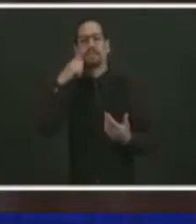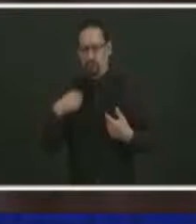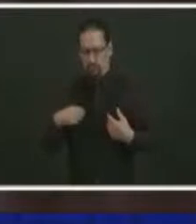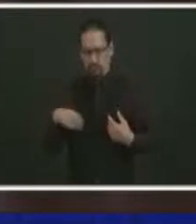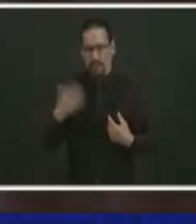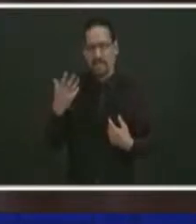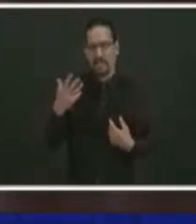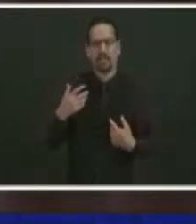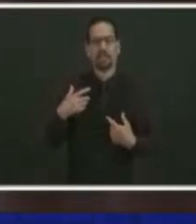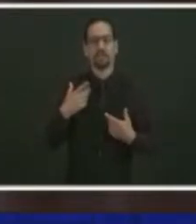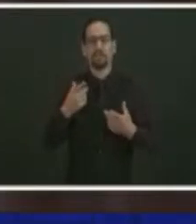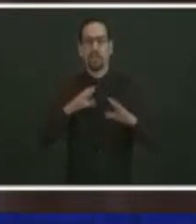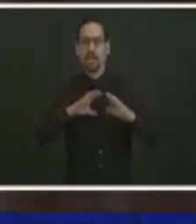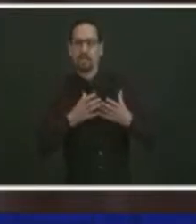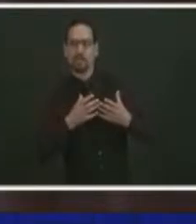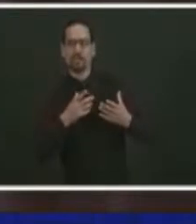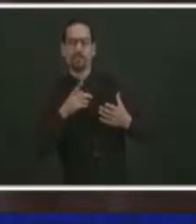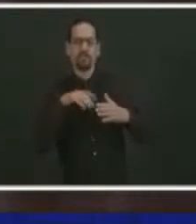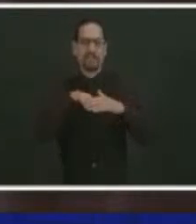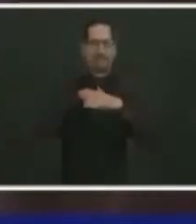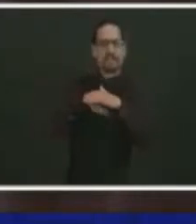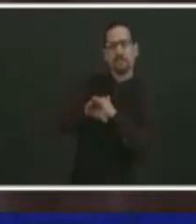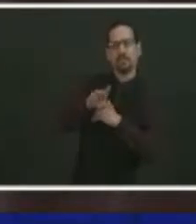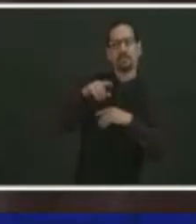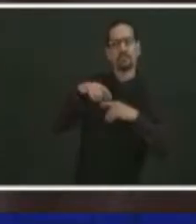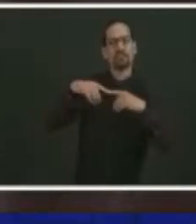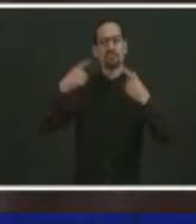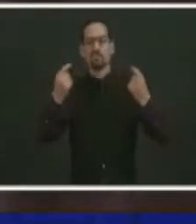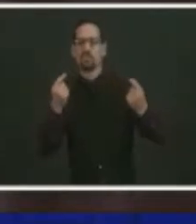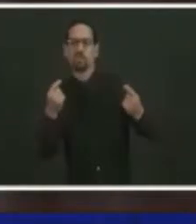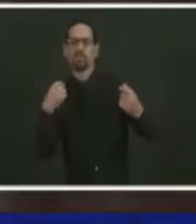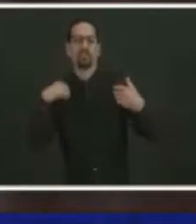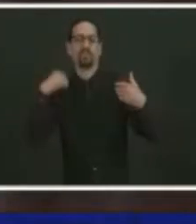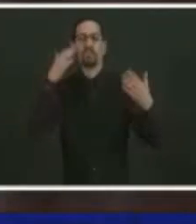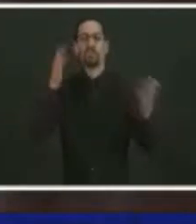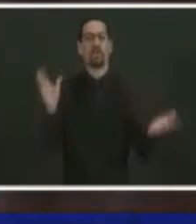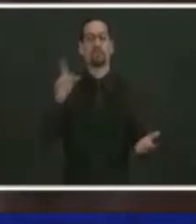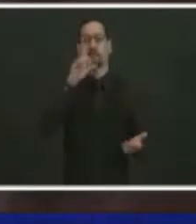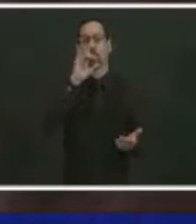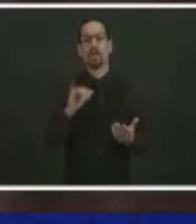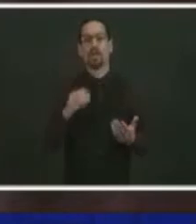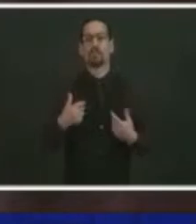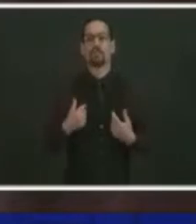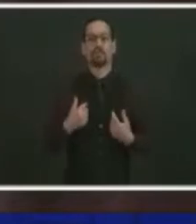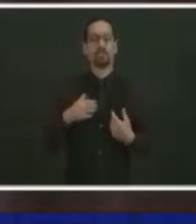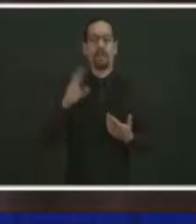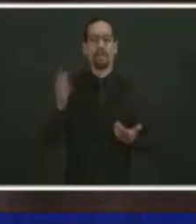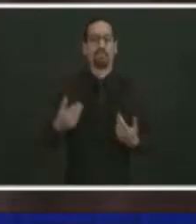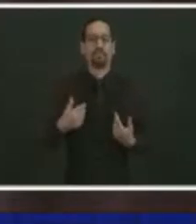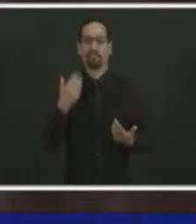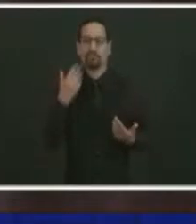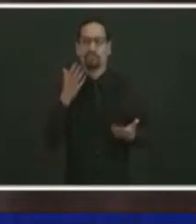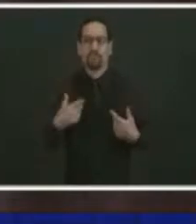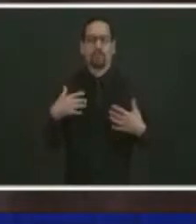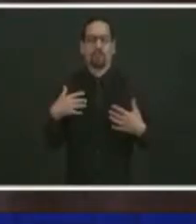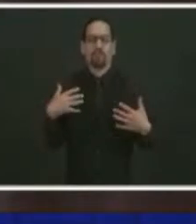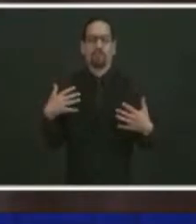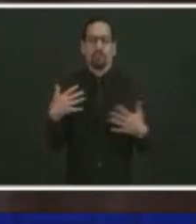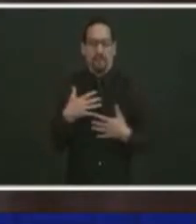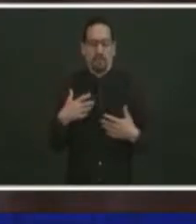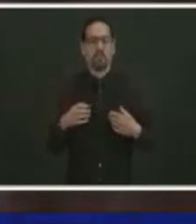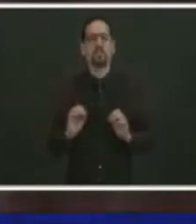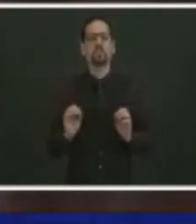afraid to walk into a convenience store at night. I don't know what that's like. I don't know what it's like to be